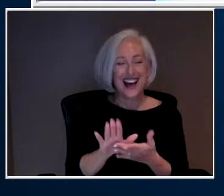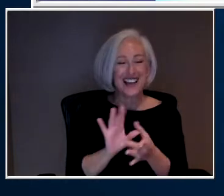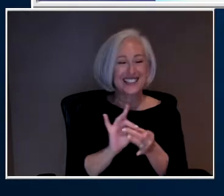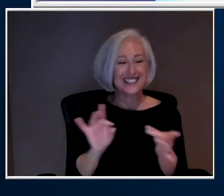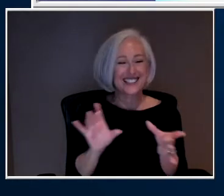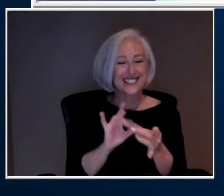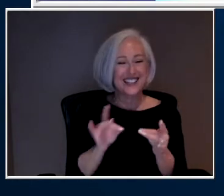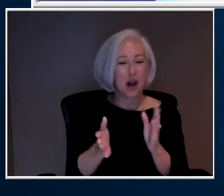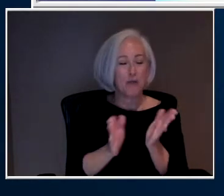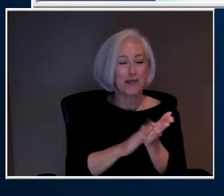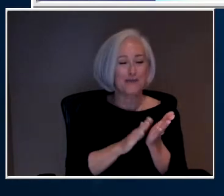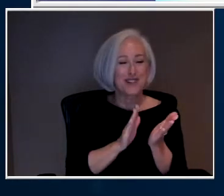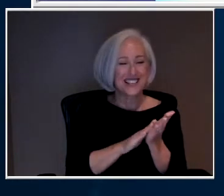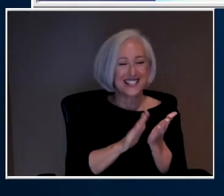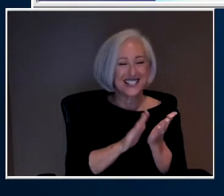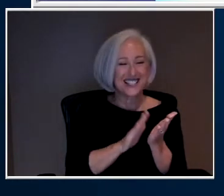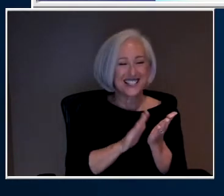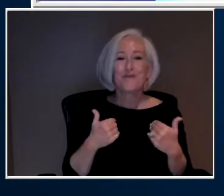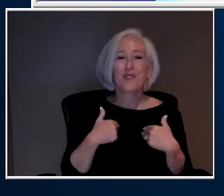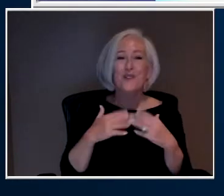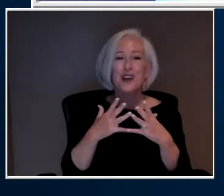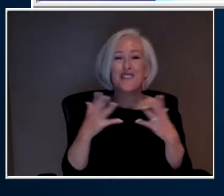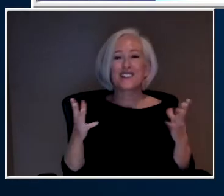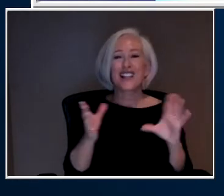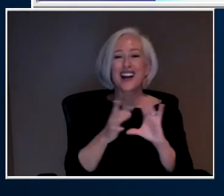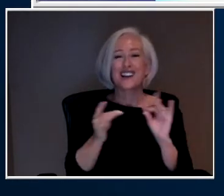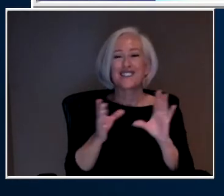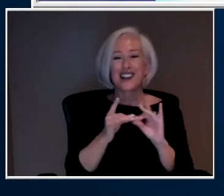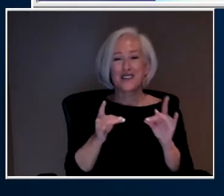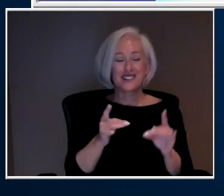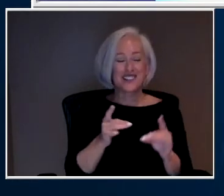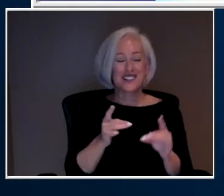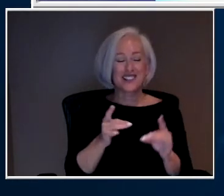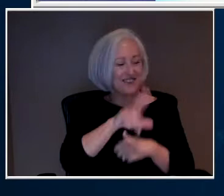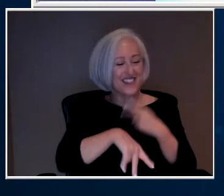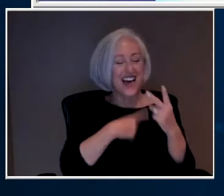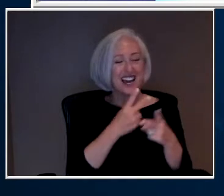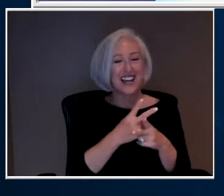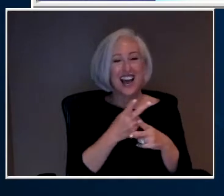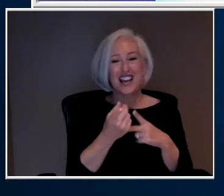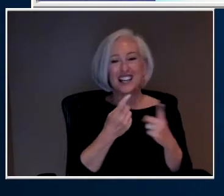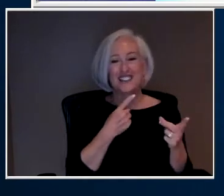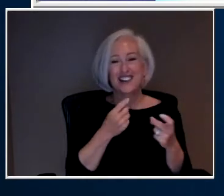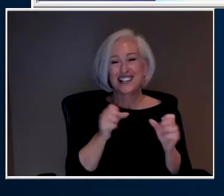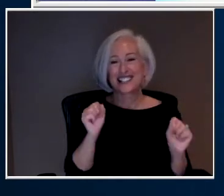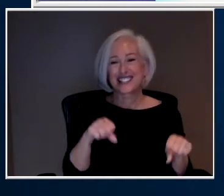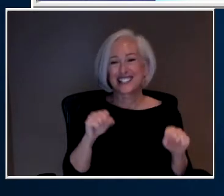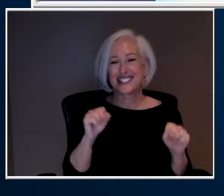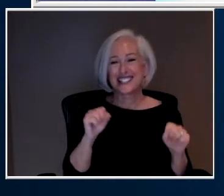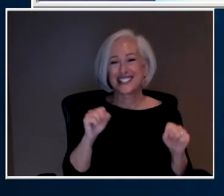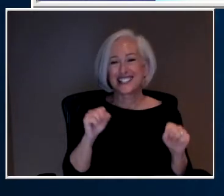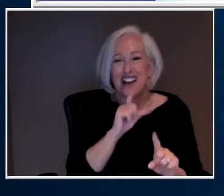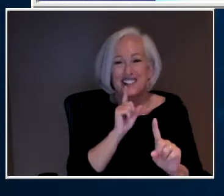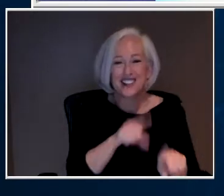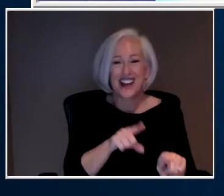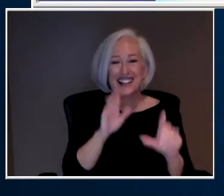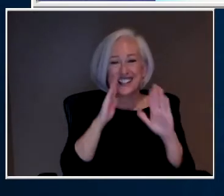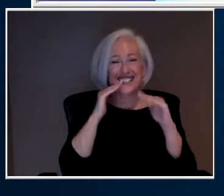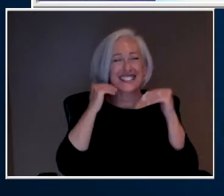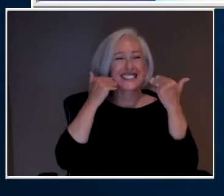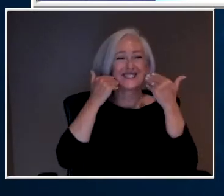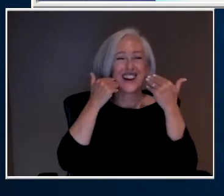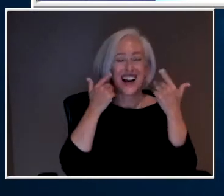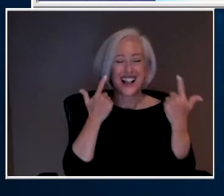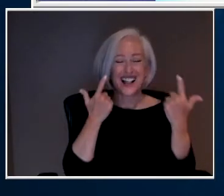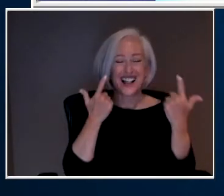get lots of comments and I love those kind of questions. I love those kind of questions. Yeah, because I don't have to answer anything. Just smile. Sure, and it